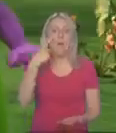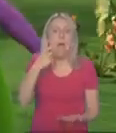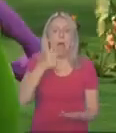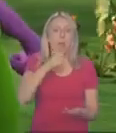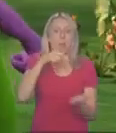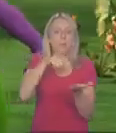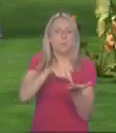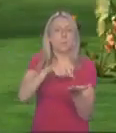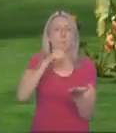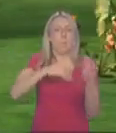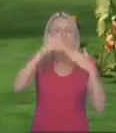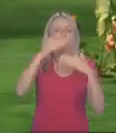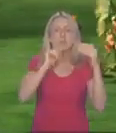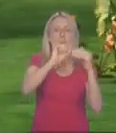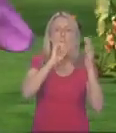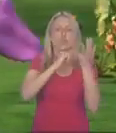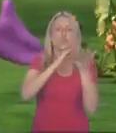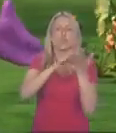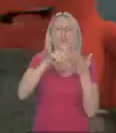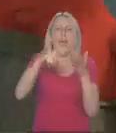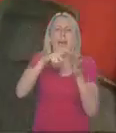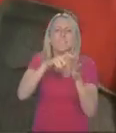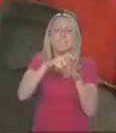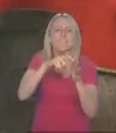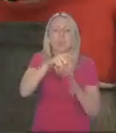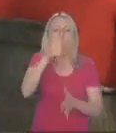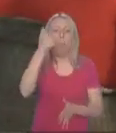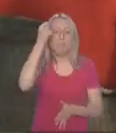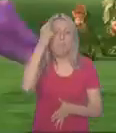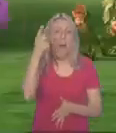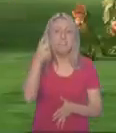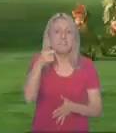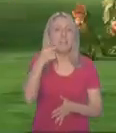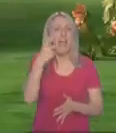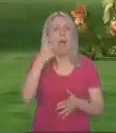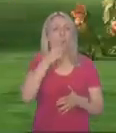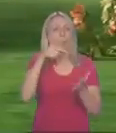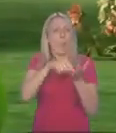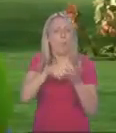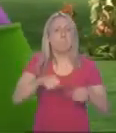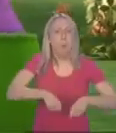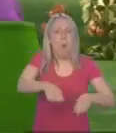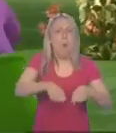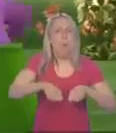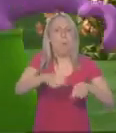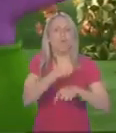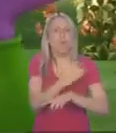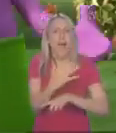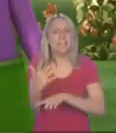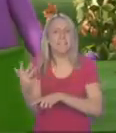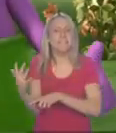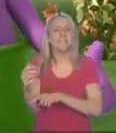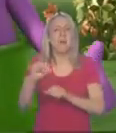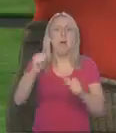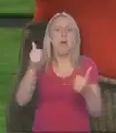Ruddle, you could use it to build your next shed. Oh, good idea. And Gully, you could use it to mow